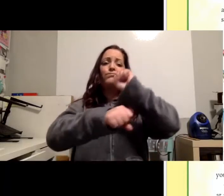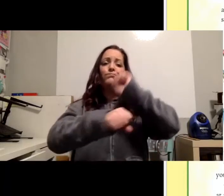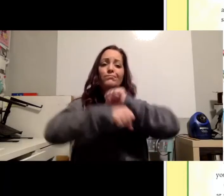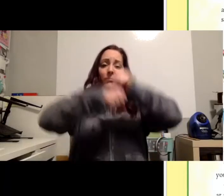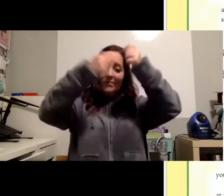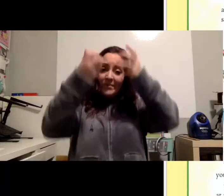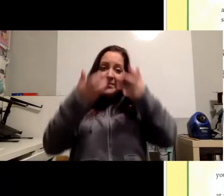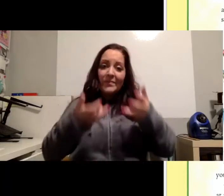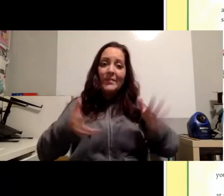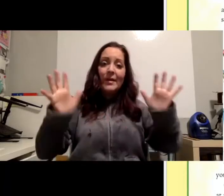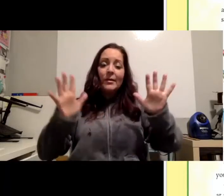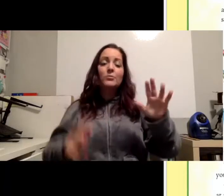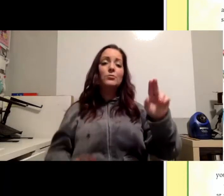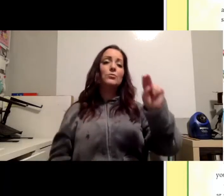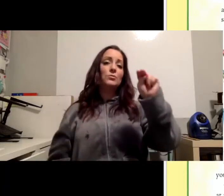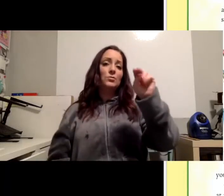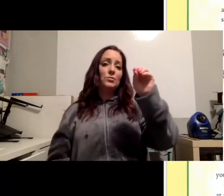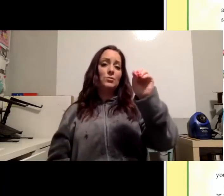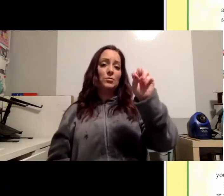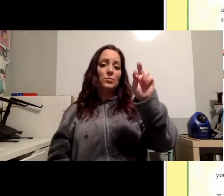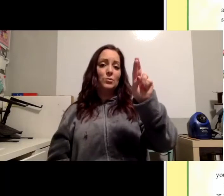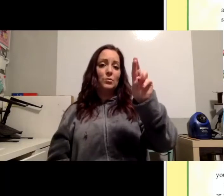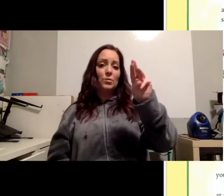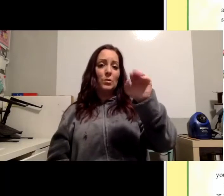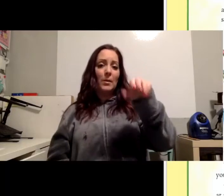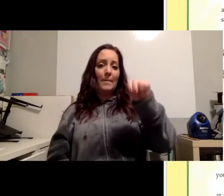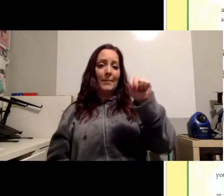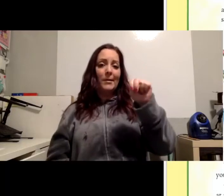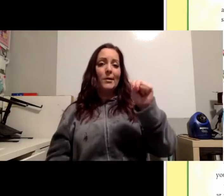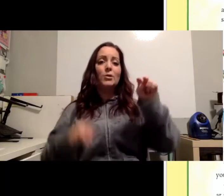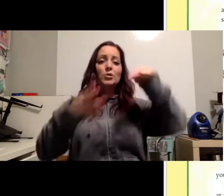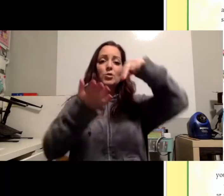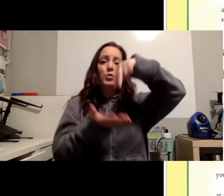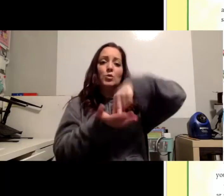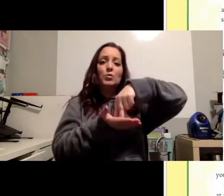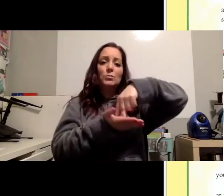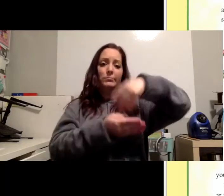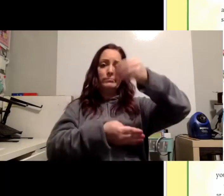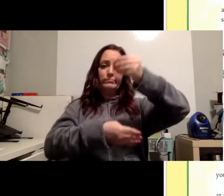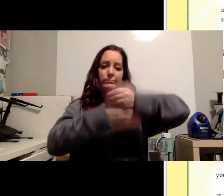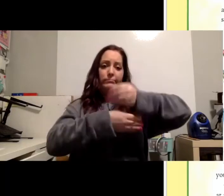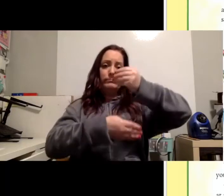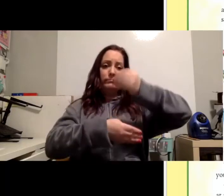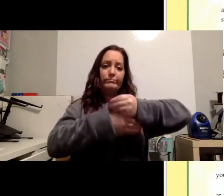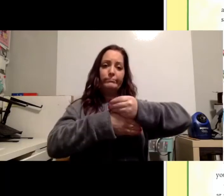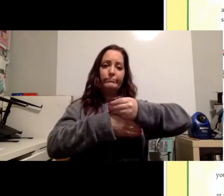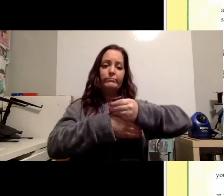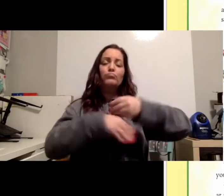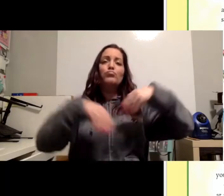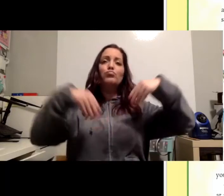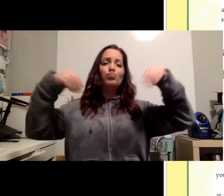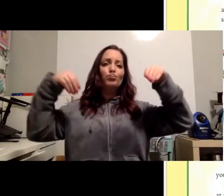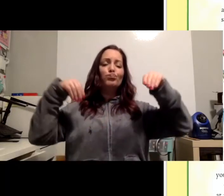One day, after his work was done, Norman stood at a window over the sign